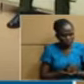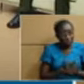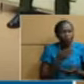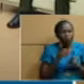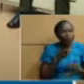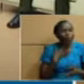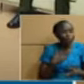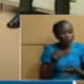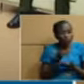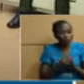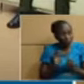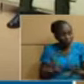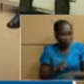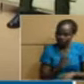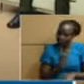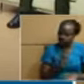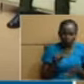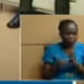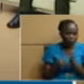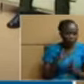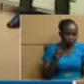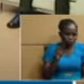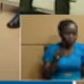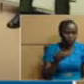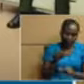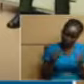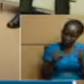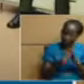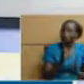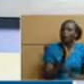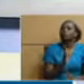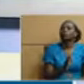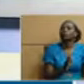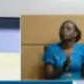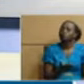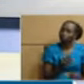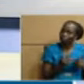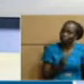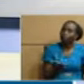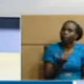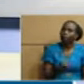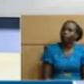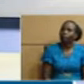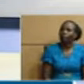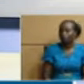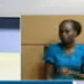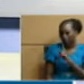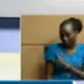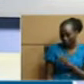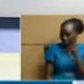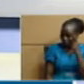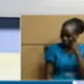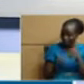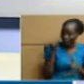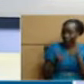Well, it's, you know, I would say that at the end of the day, the saving